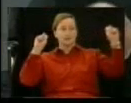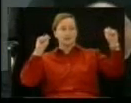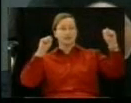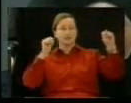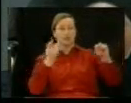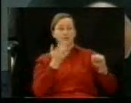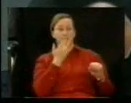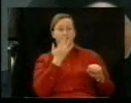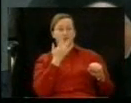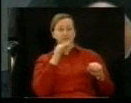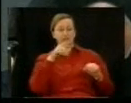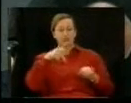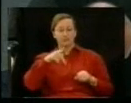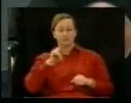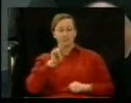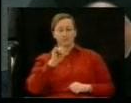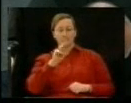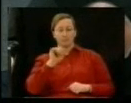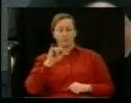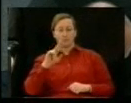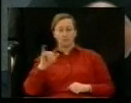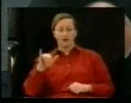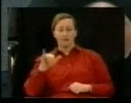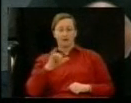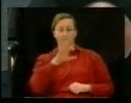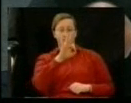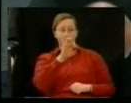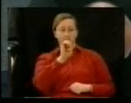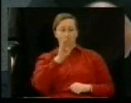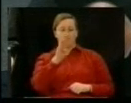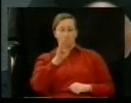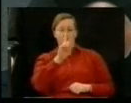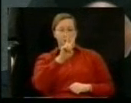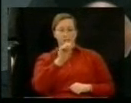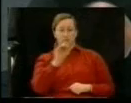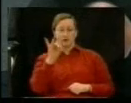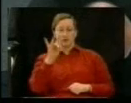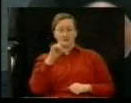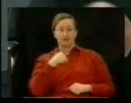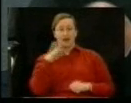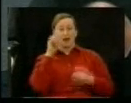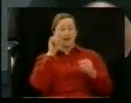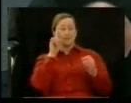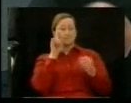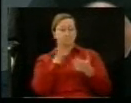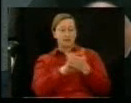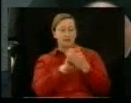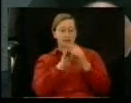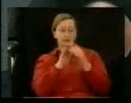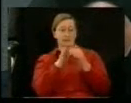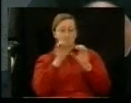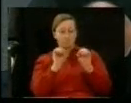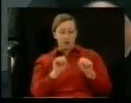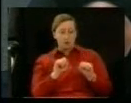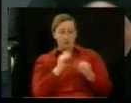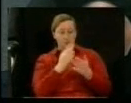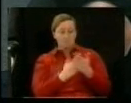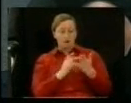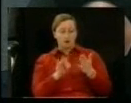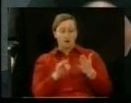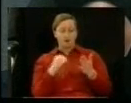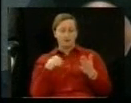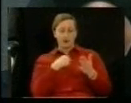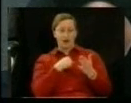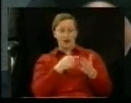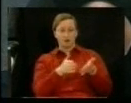primary to be held in February of 2008, I believe it could be possible that part of our request